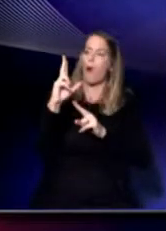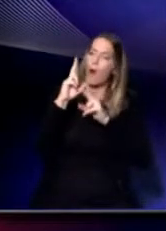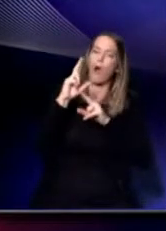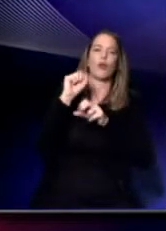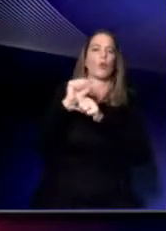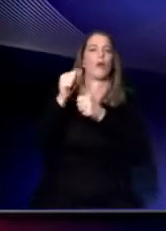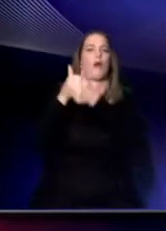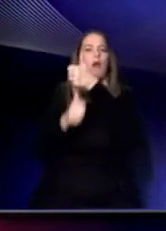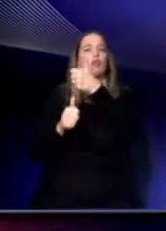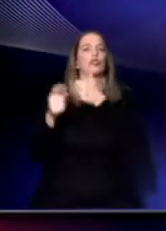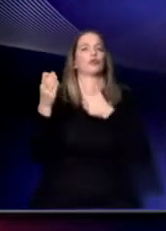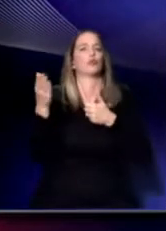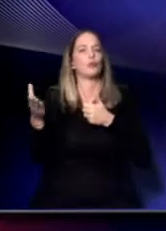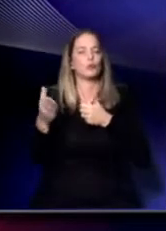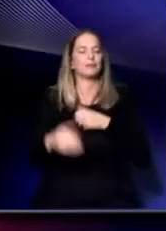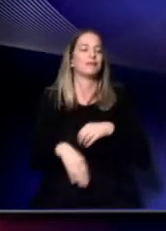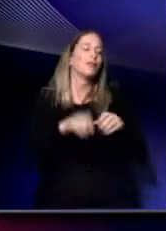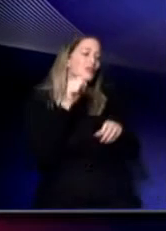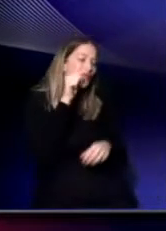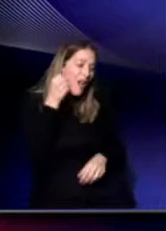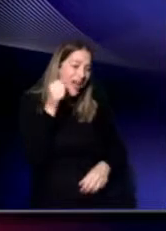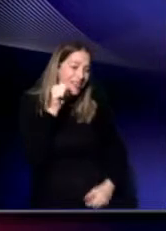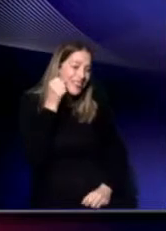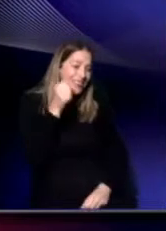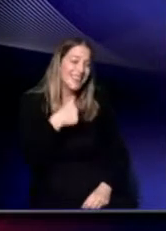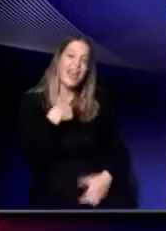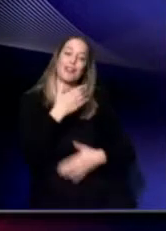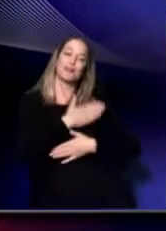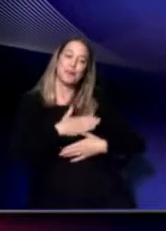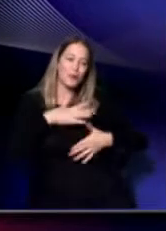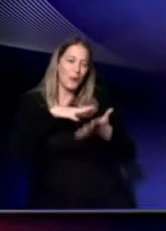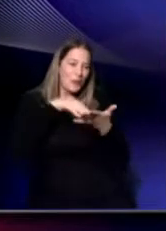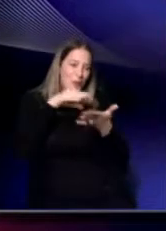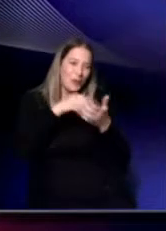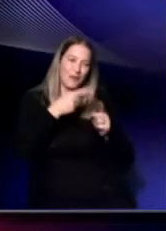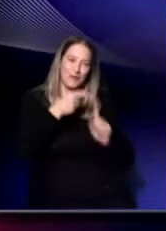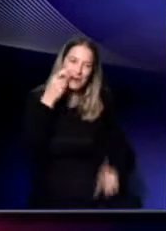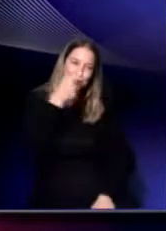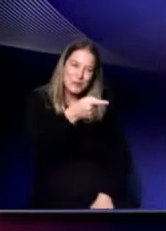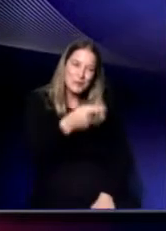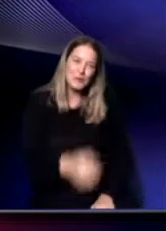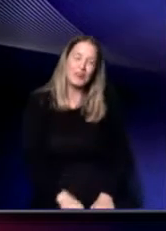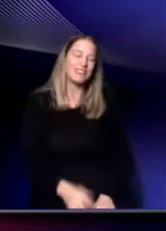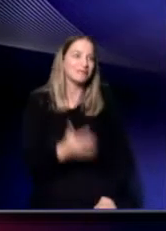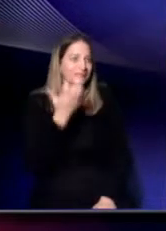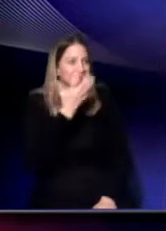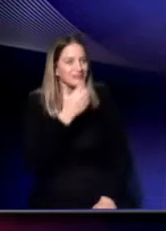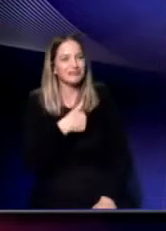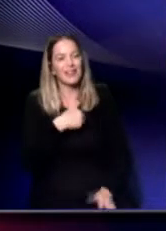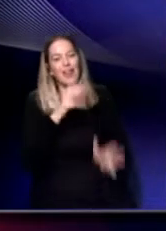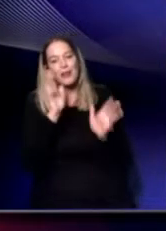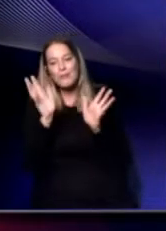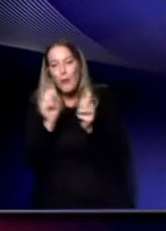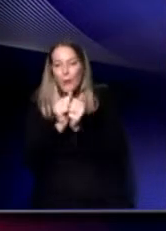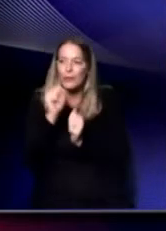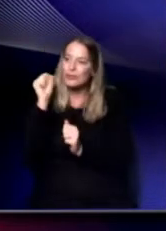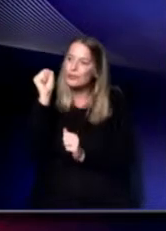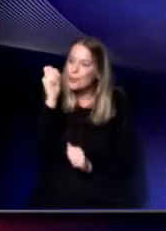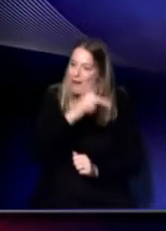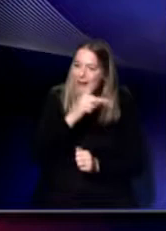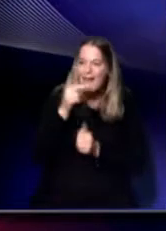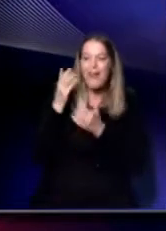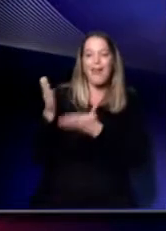you. And Shelley, I really enjoyed learning from you. I spoke with Sue Kay and